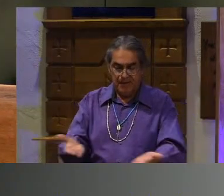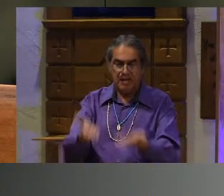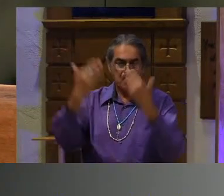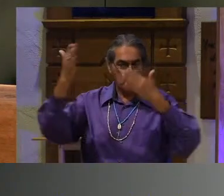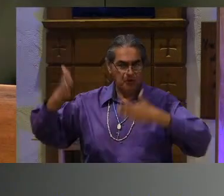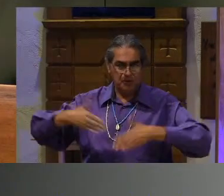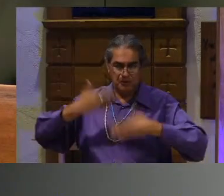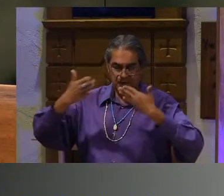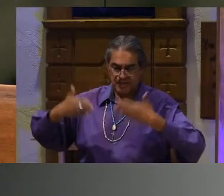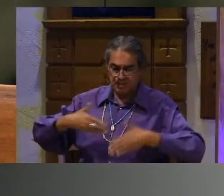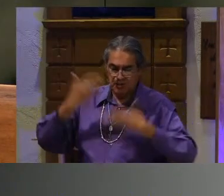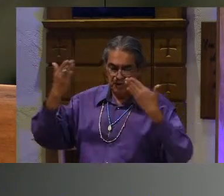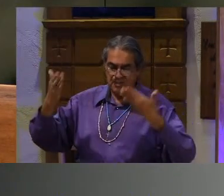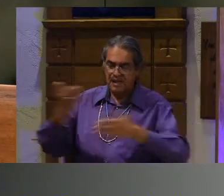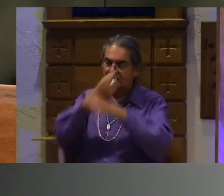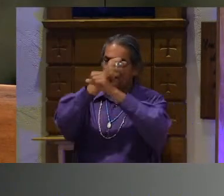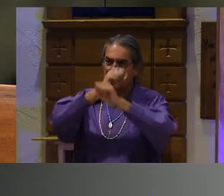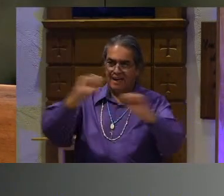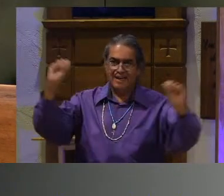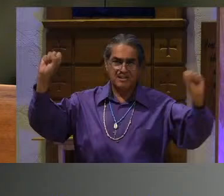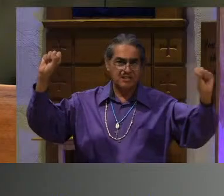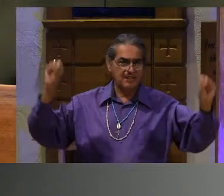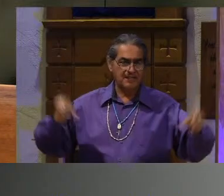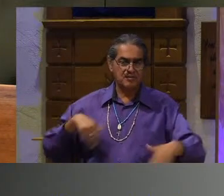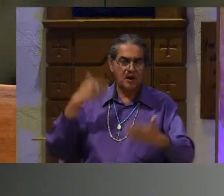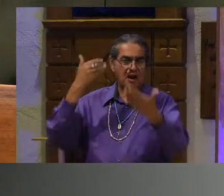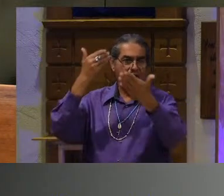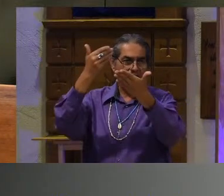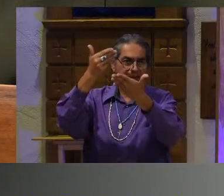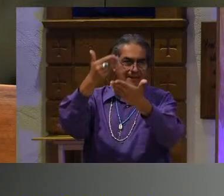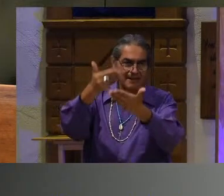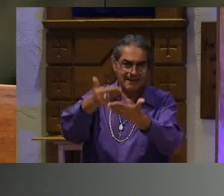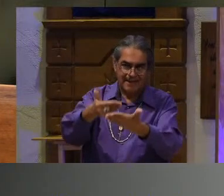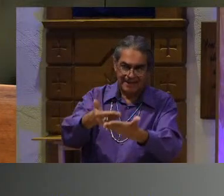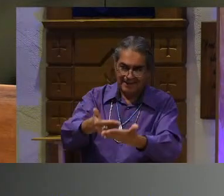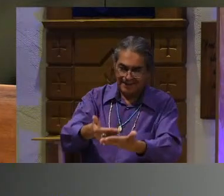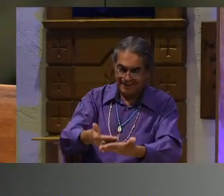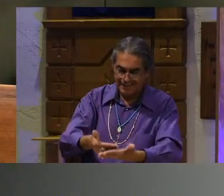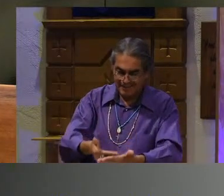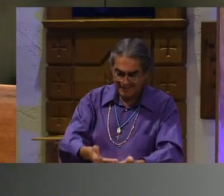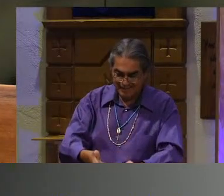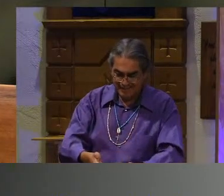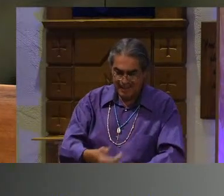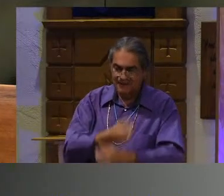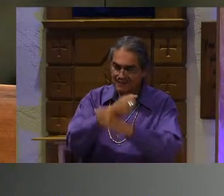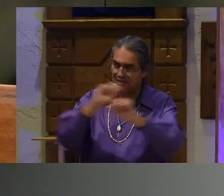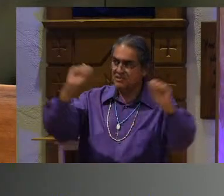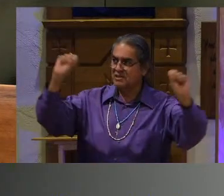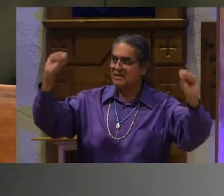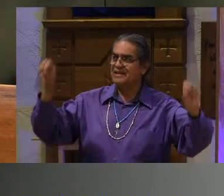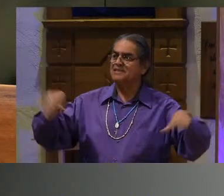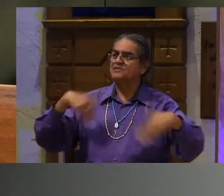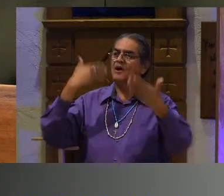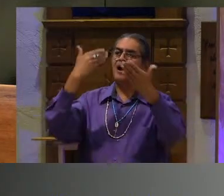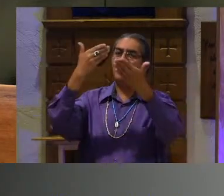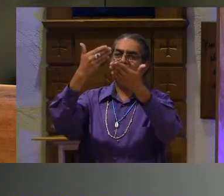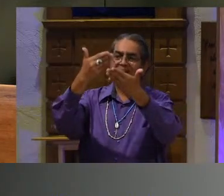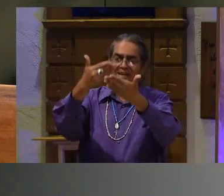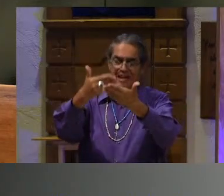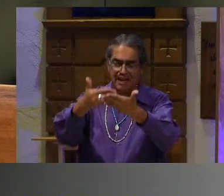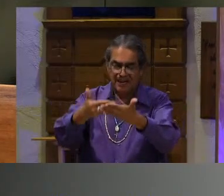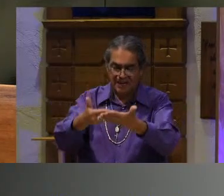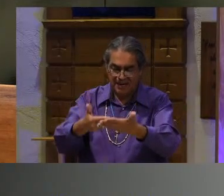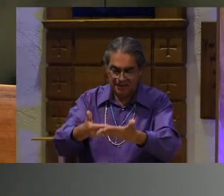Heaven and earth rejoice, salvation is drawing near. Salvation is